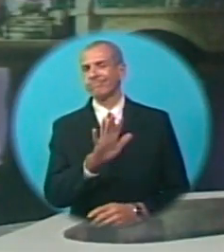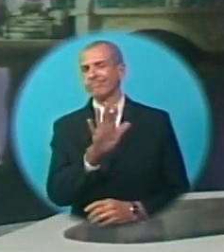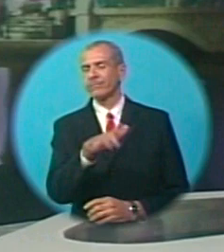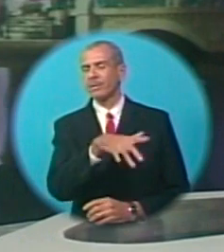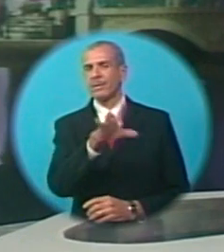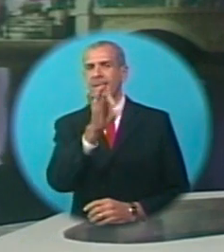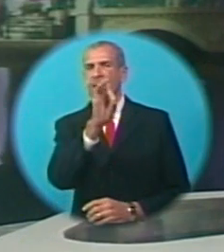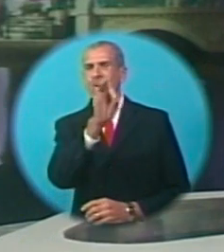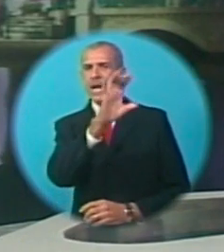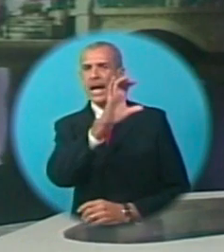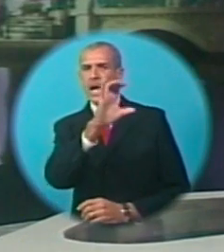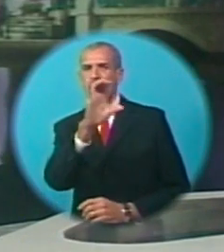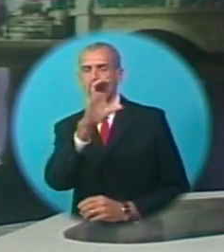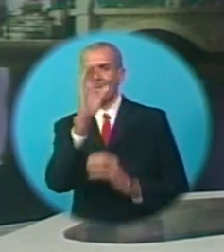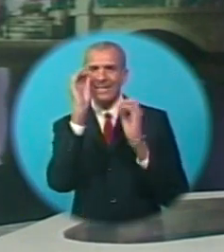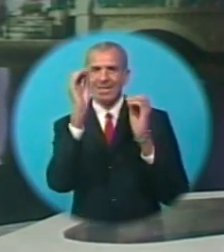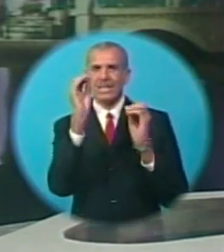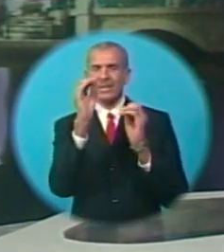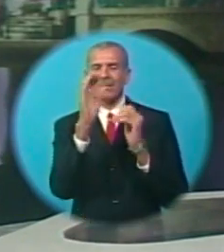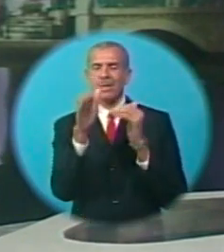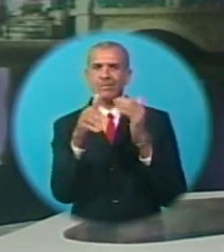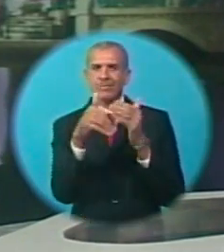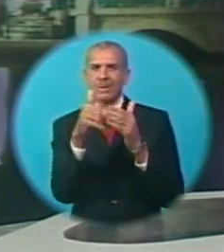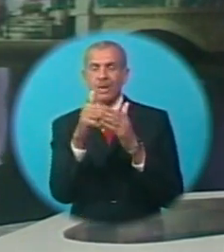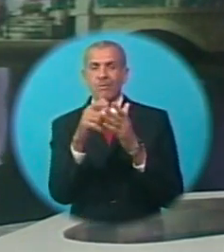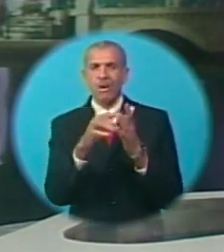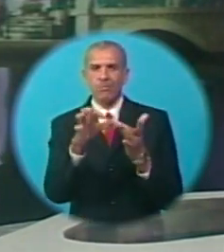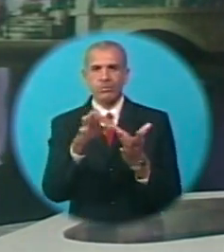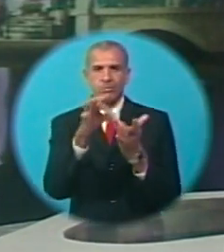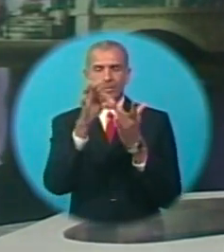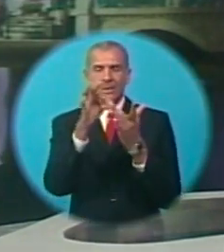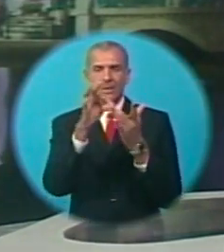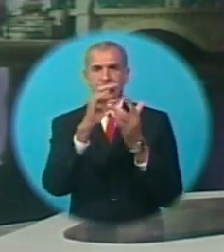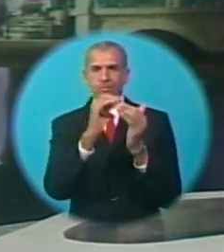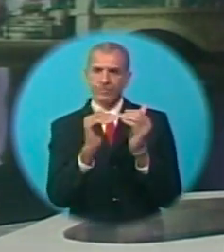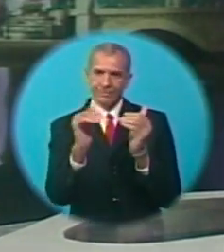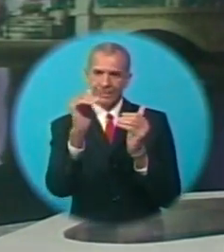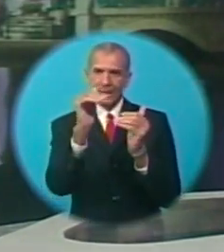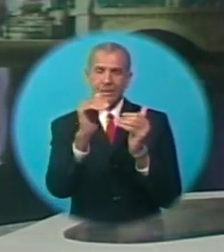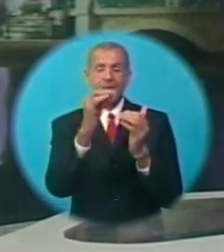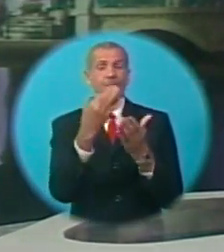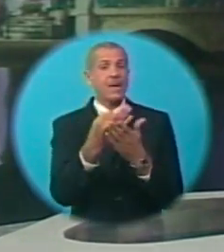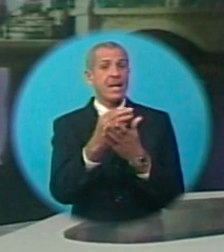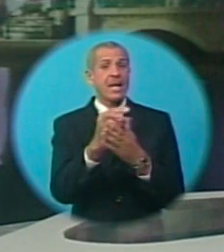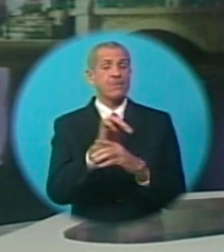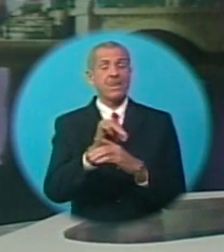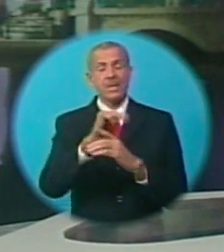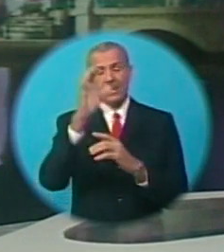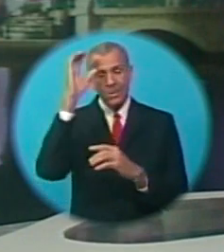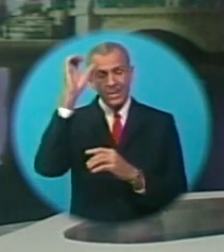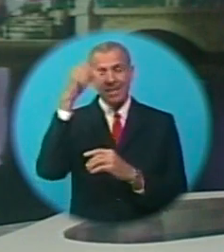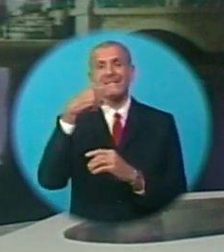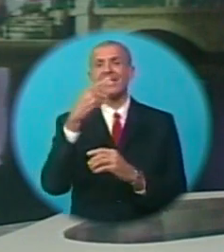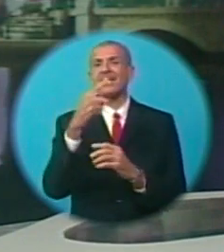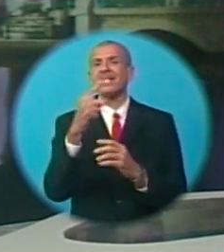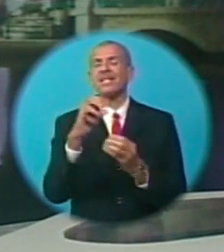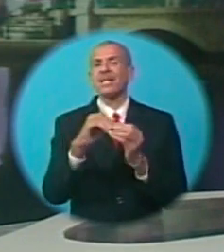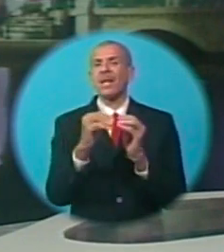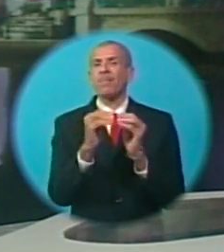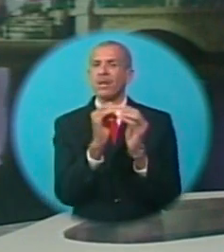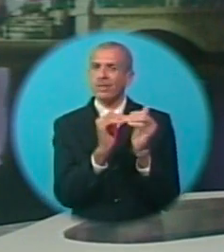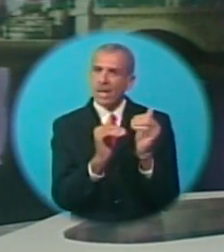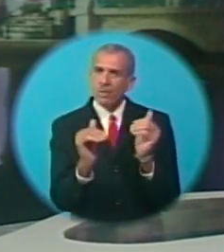800 teachers have so far been processed for appointments. However, if Finance Minister Chris Sinclair gets his way, that figure could increase by